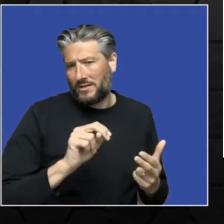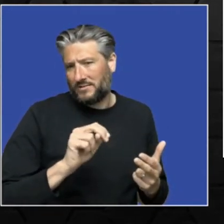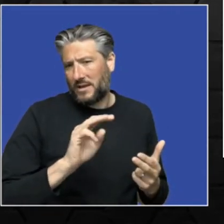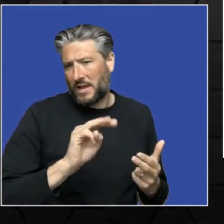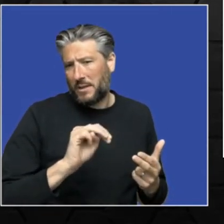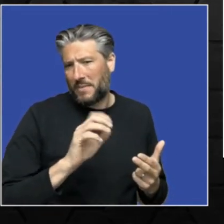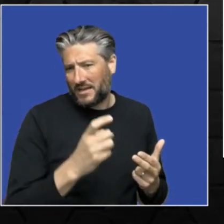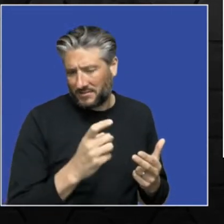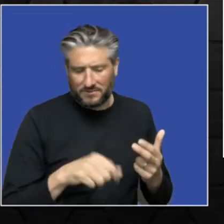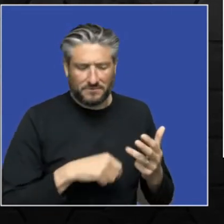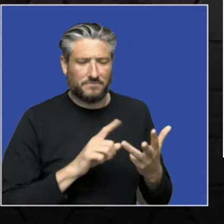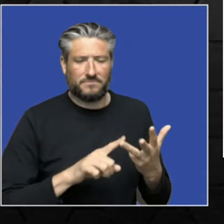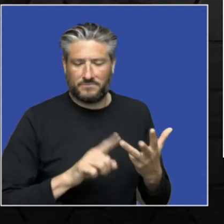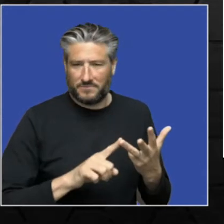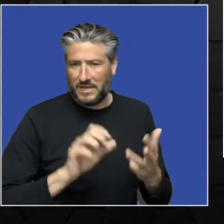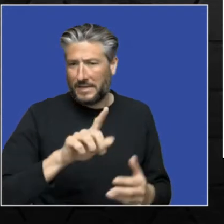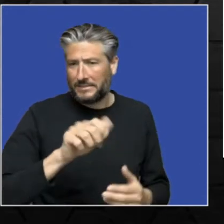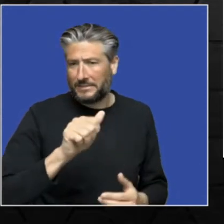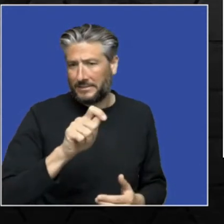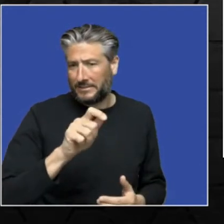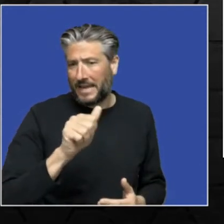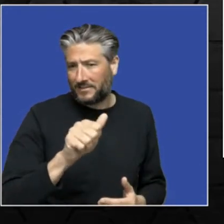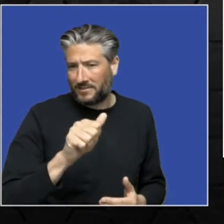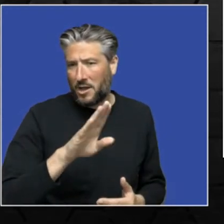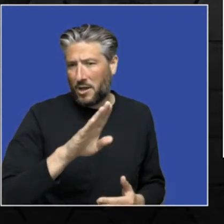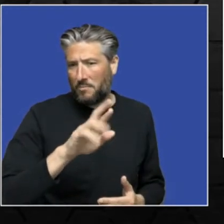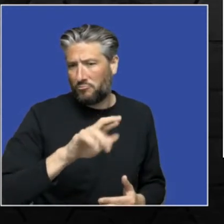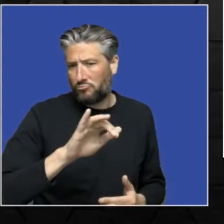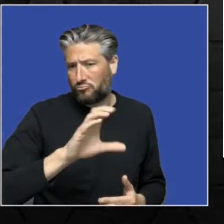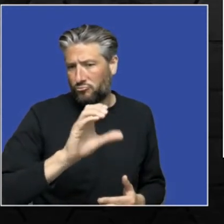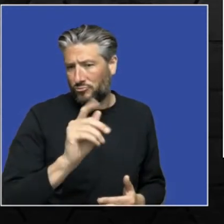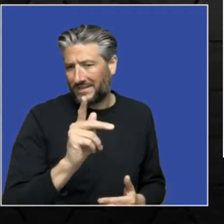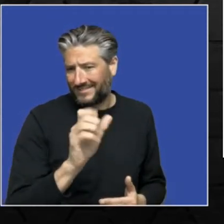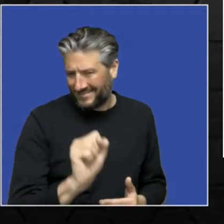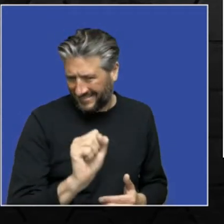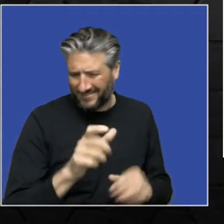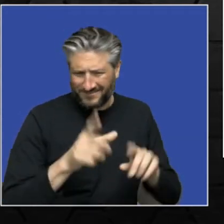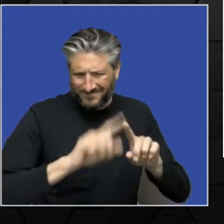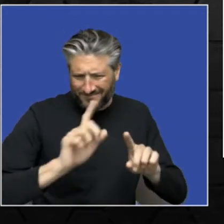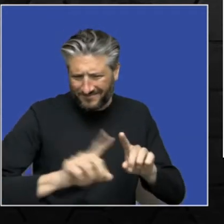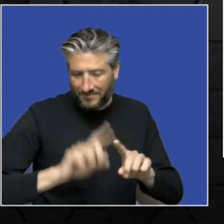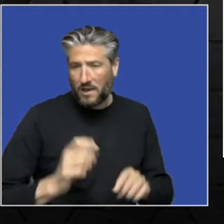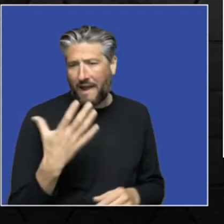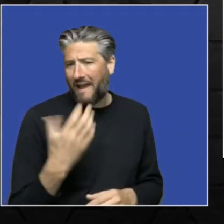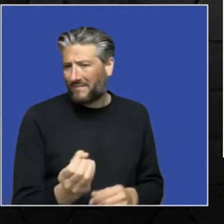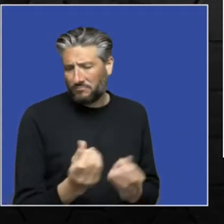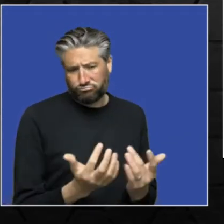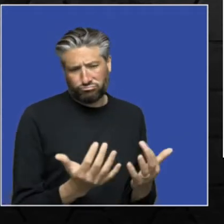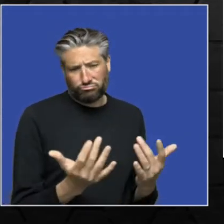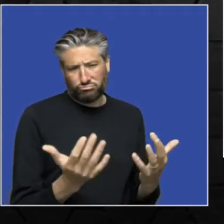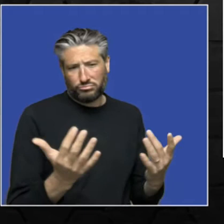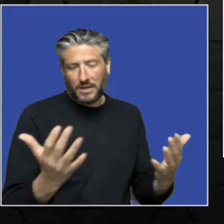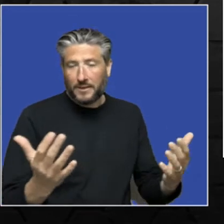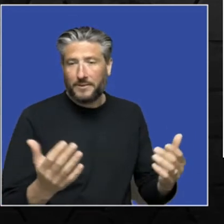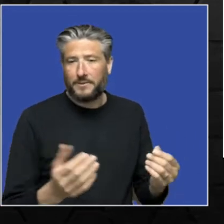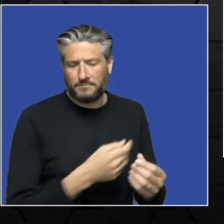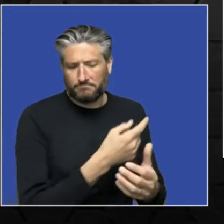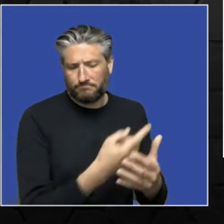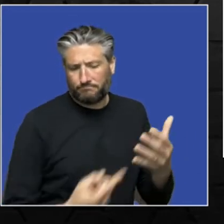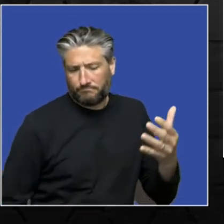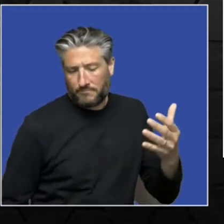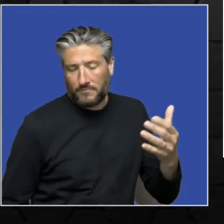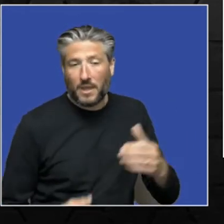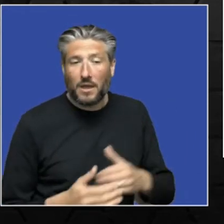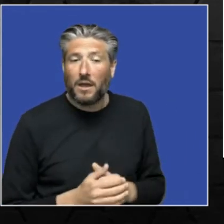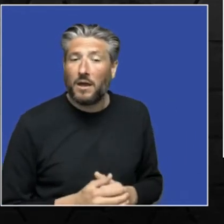there, MML Spark is there, and lot of things out there. So basically, basically this sums up, like what